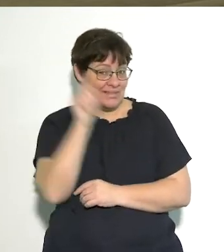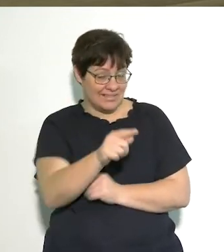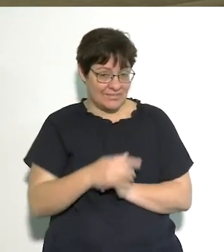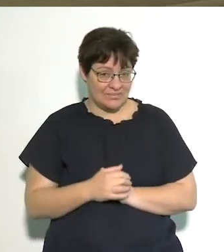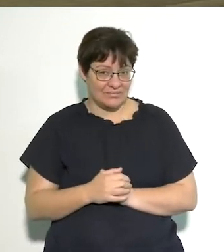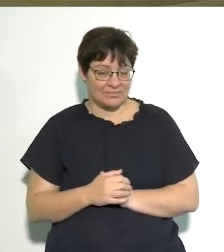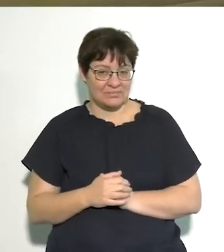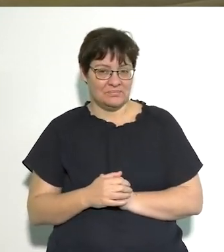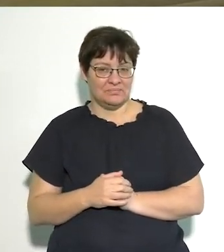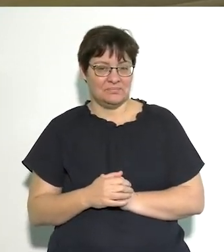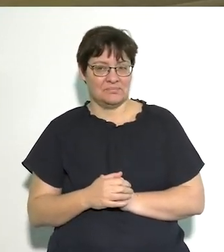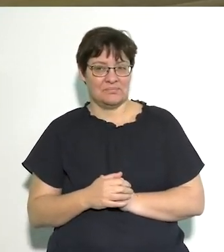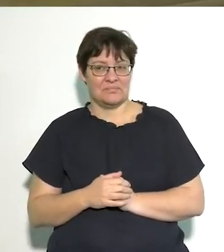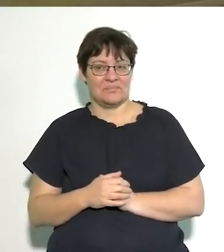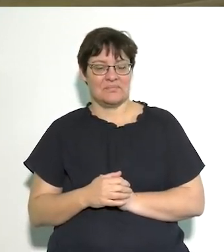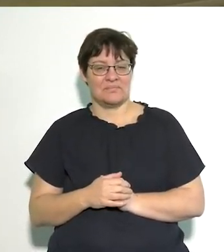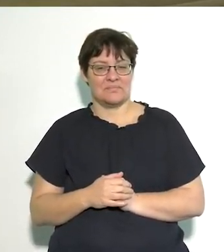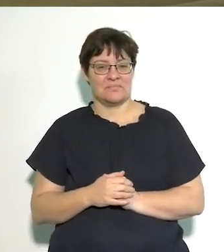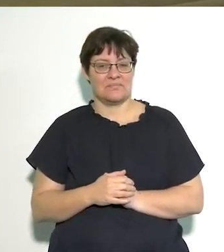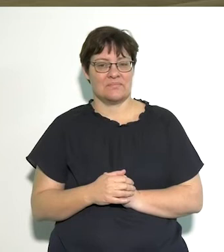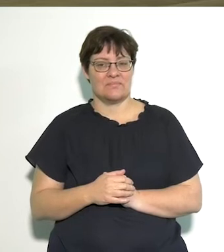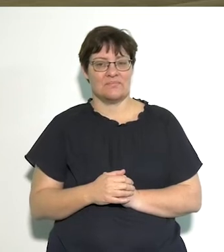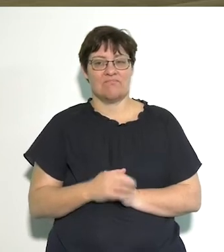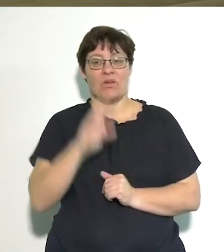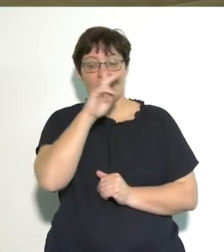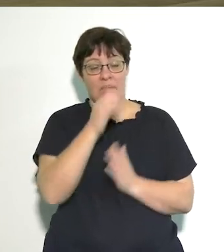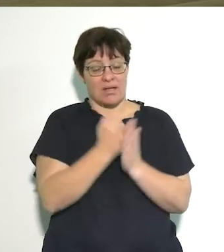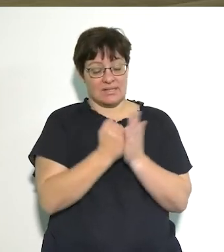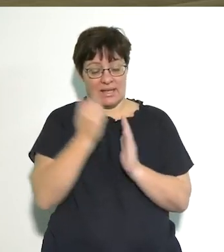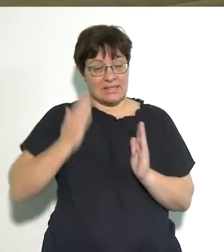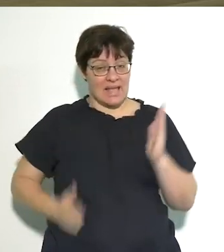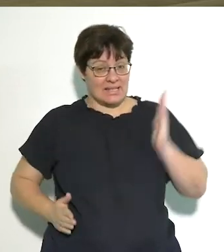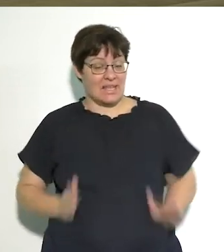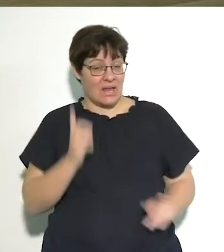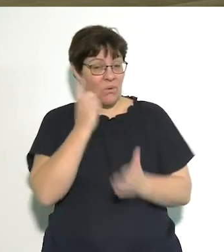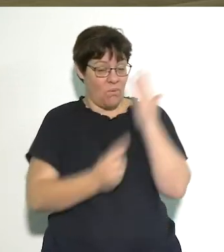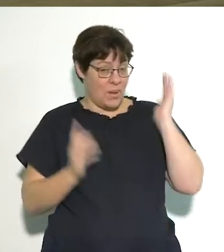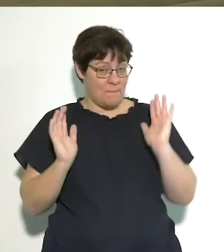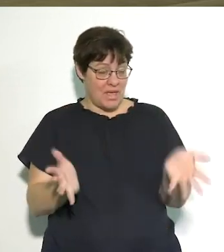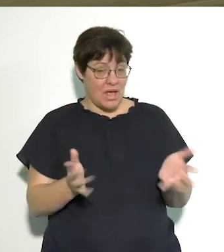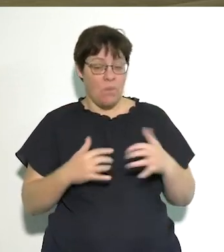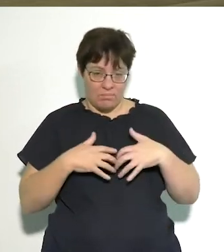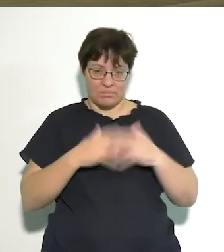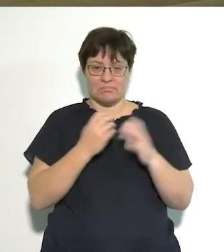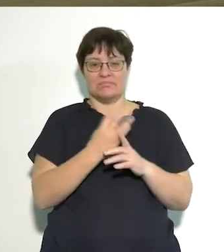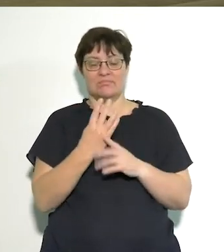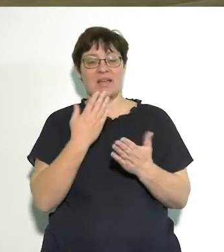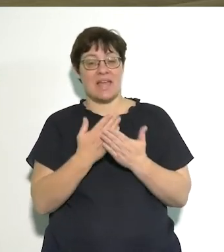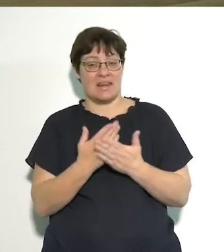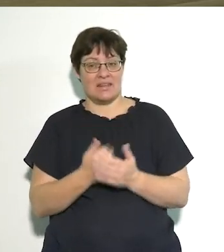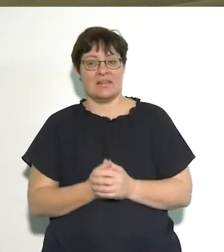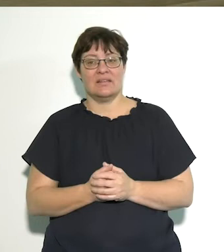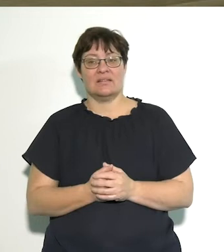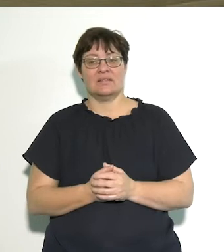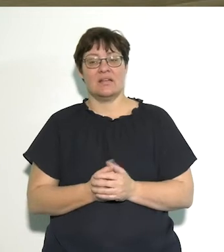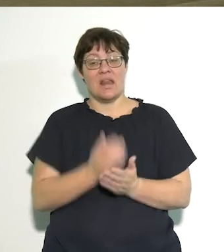are remembering our different shapes. So remember, you stick down the sides to make it pop up. Make sure that lines